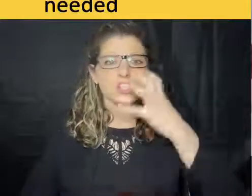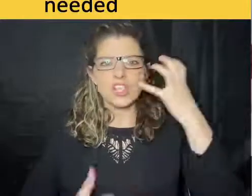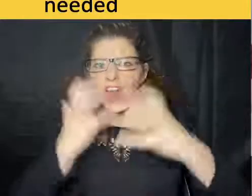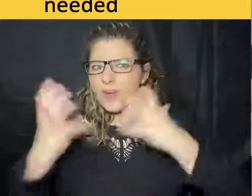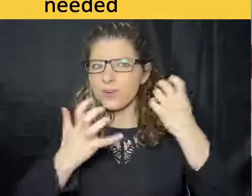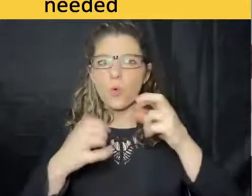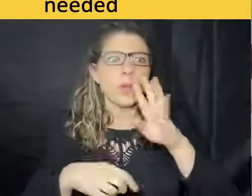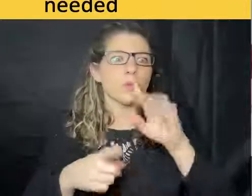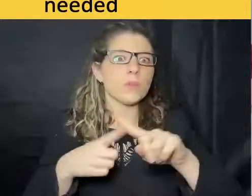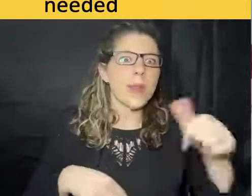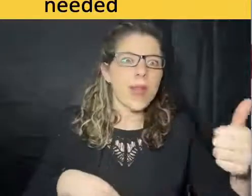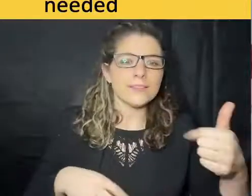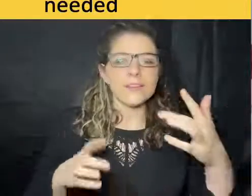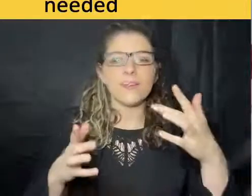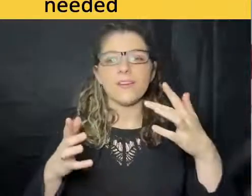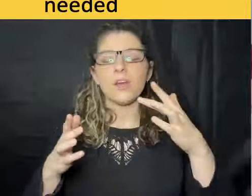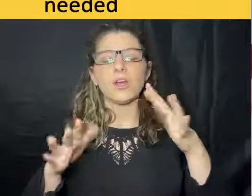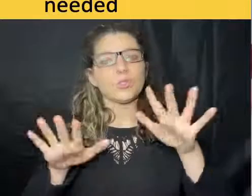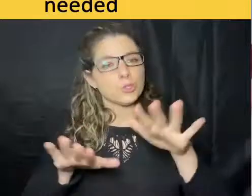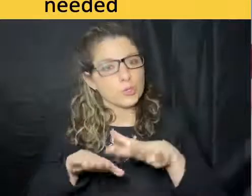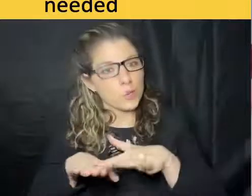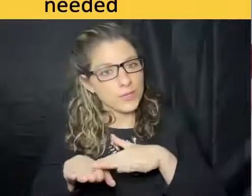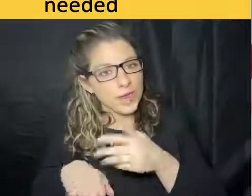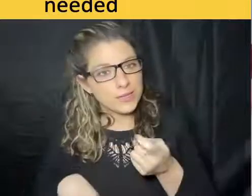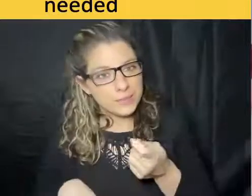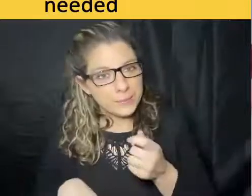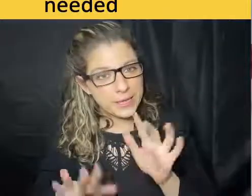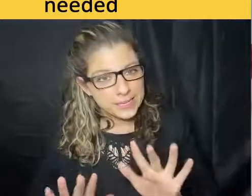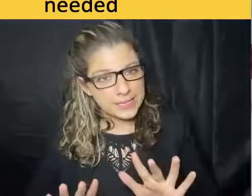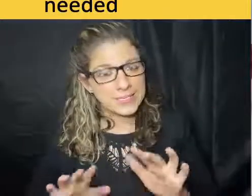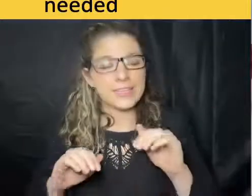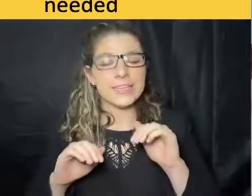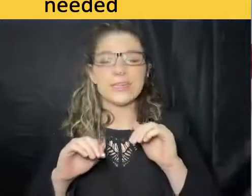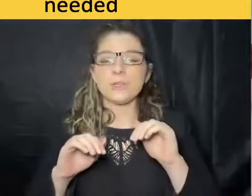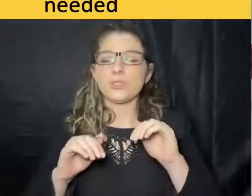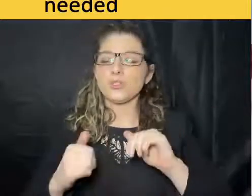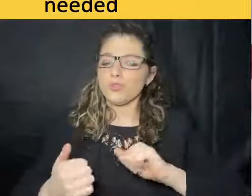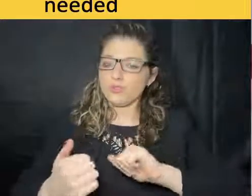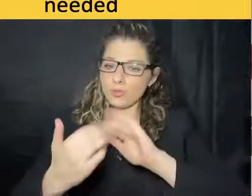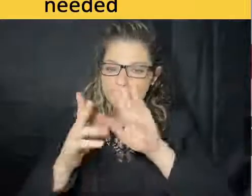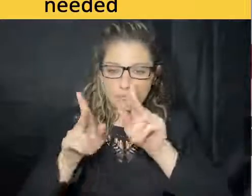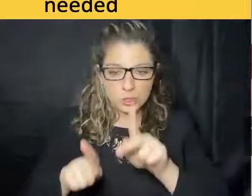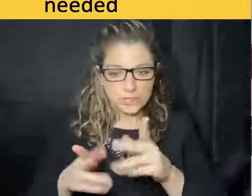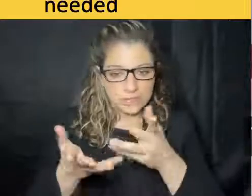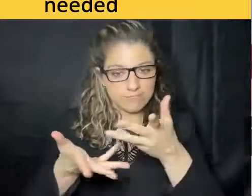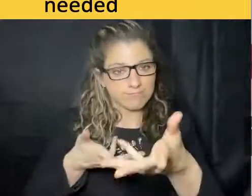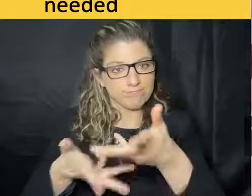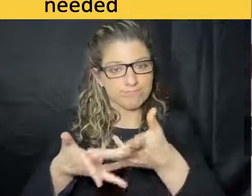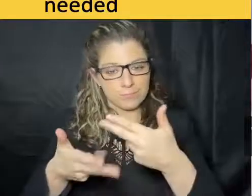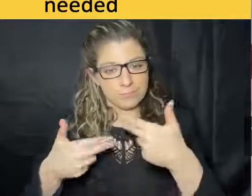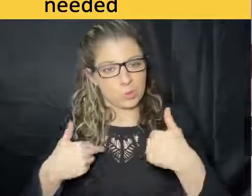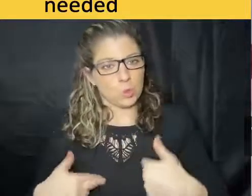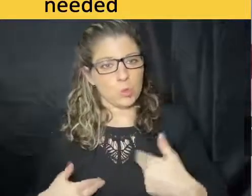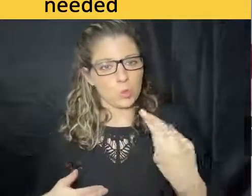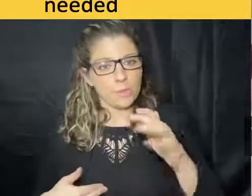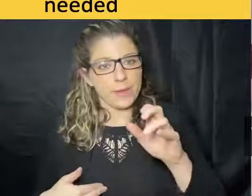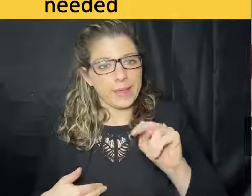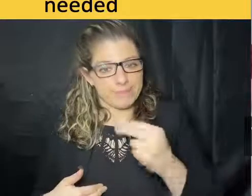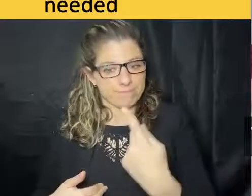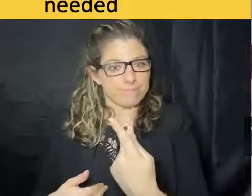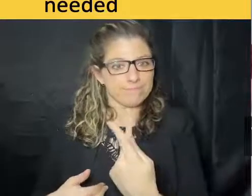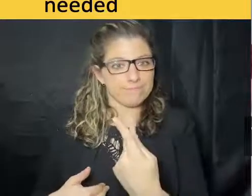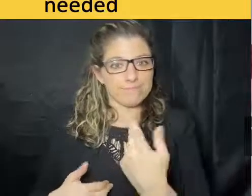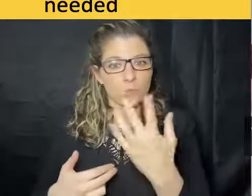start shouting. And maybe you want to slow your rate a little bit, but you really just want to address that person as a human